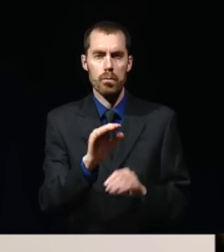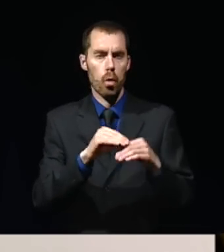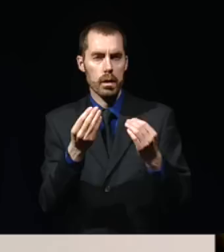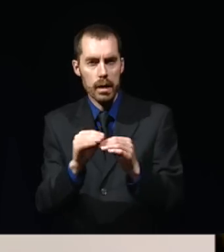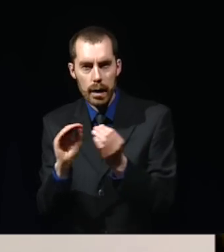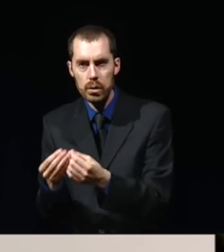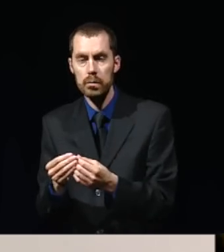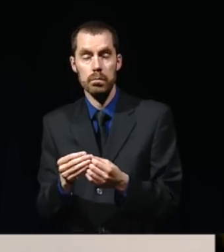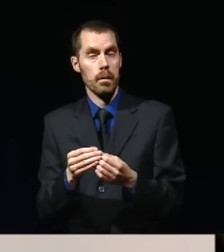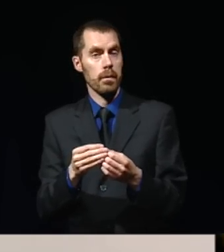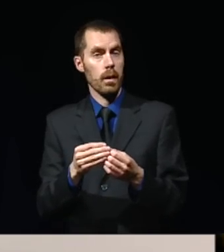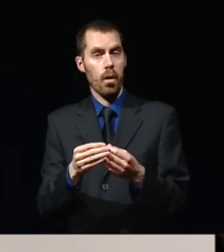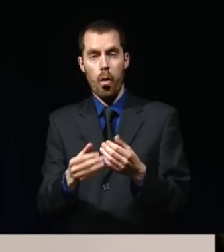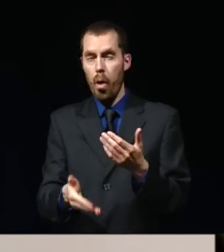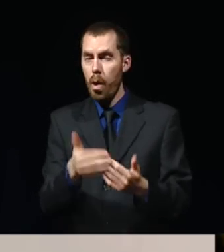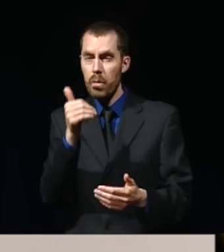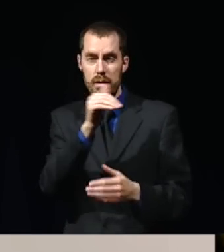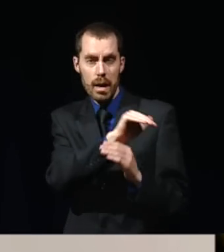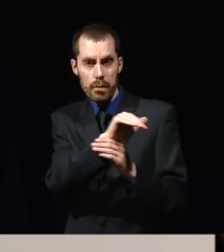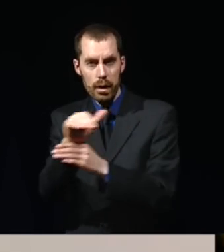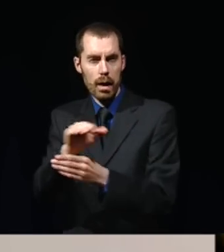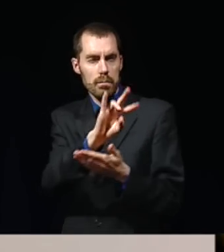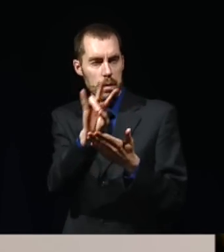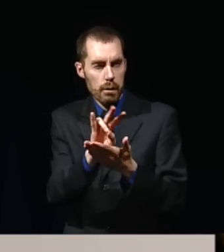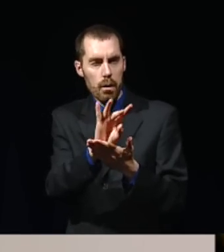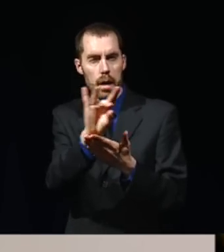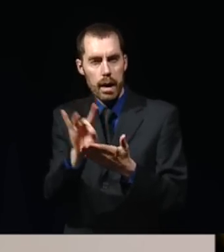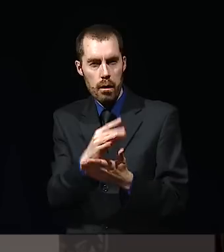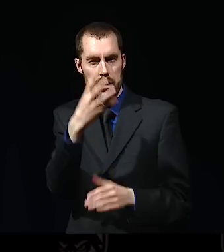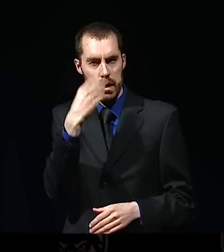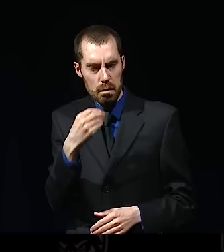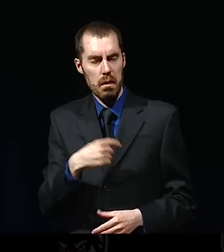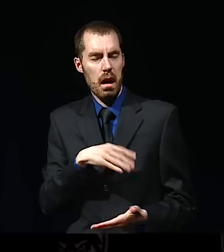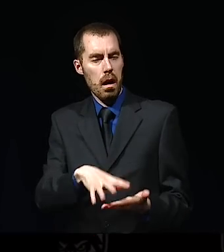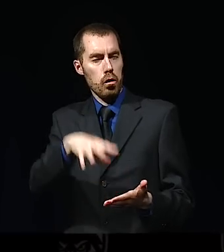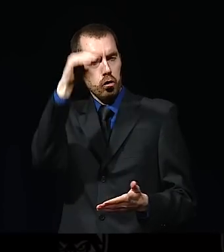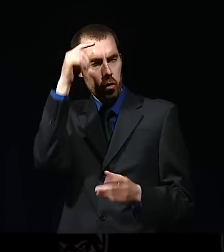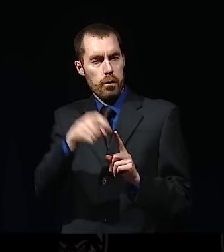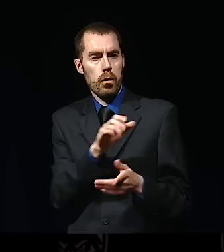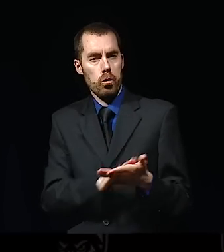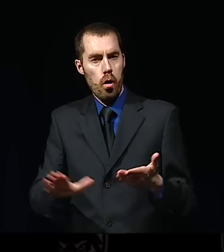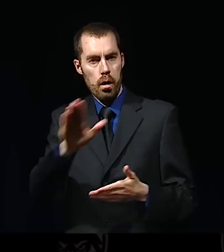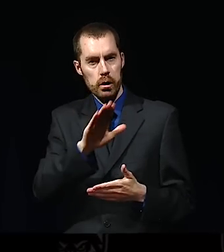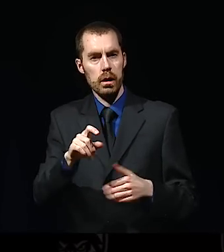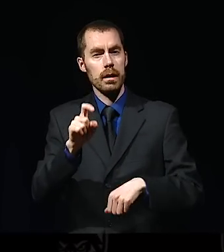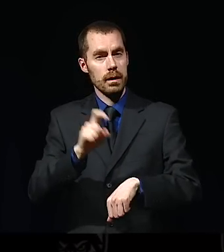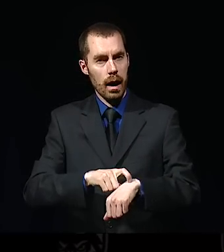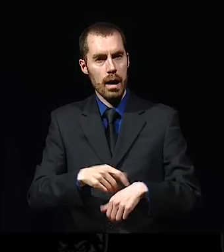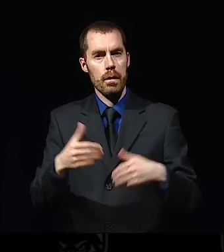7 to 8 hours of sleep almost every night, college taught me that time is abundant.